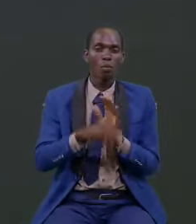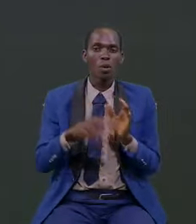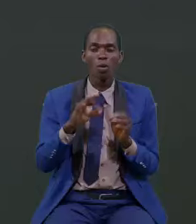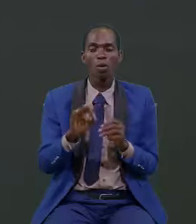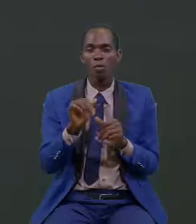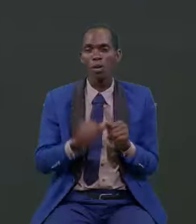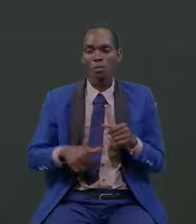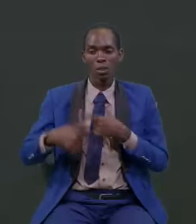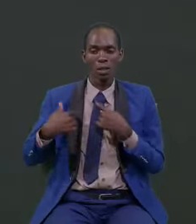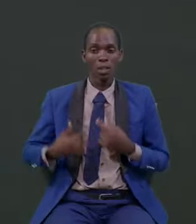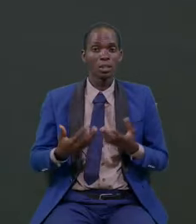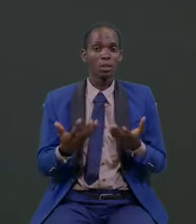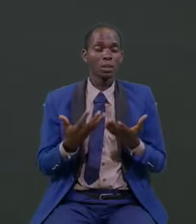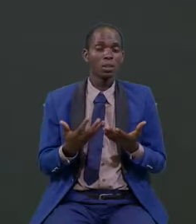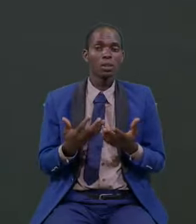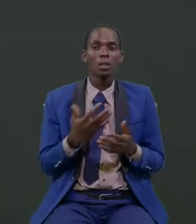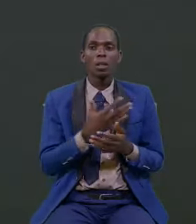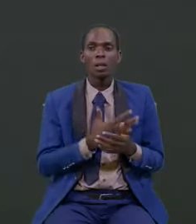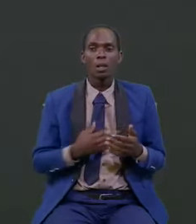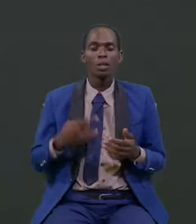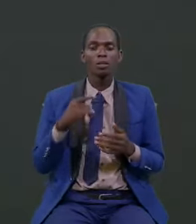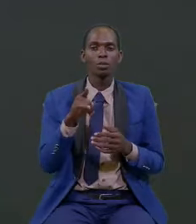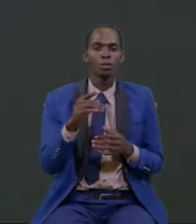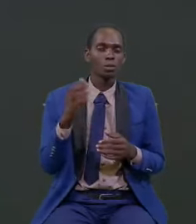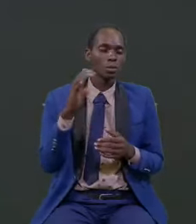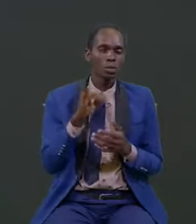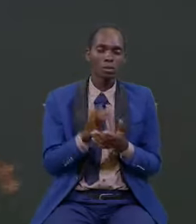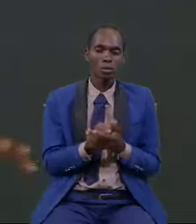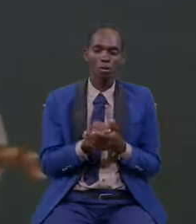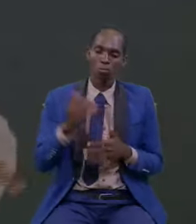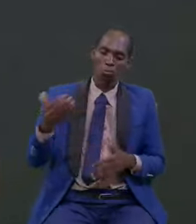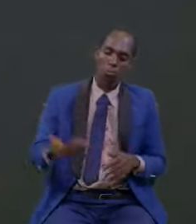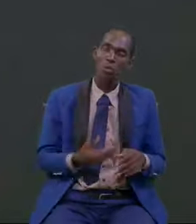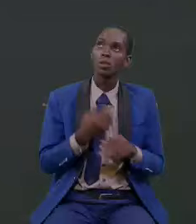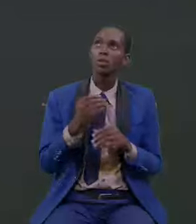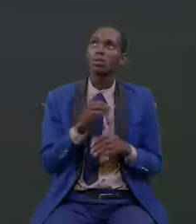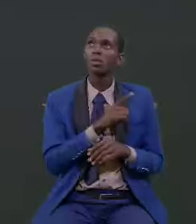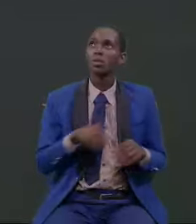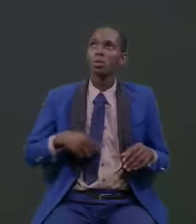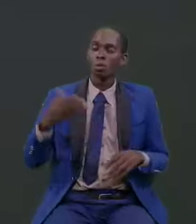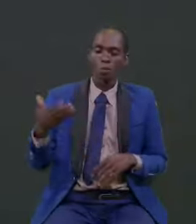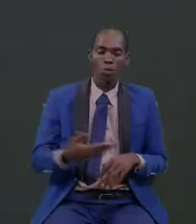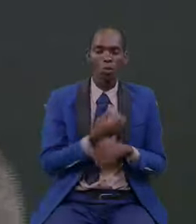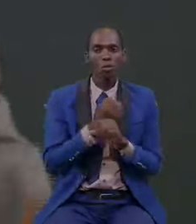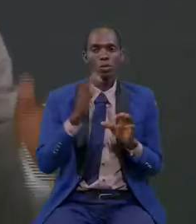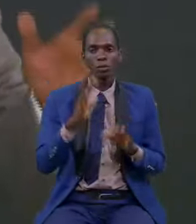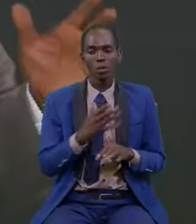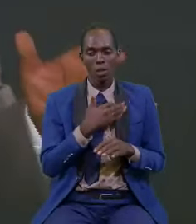you say, welcome Lord, welcome Savior, welcome. And you enter through that door. From